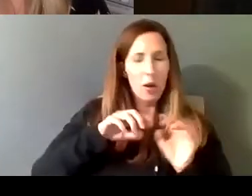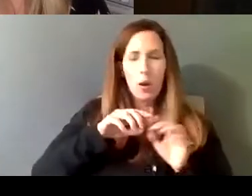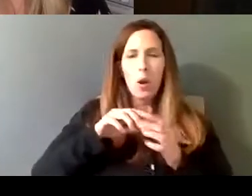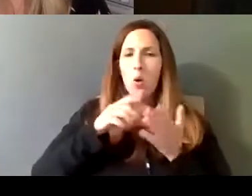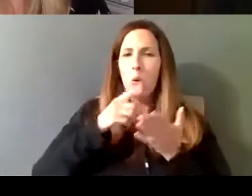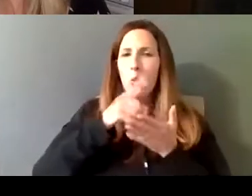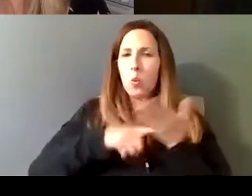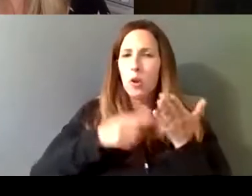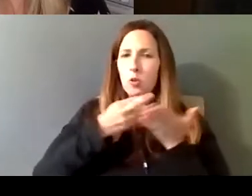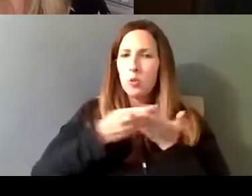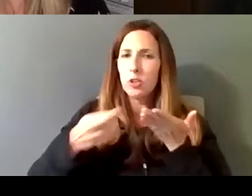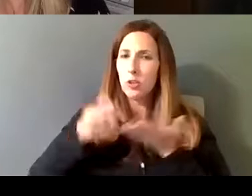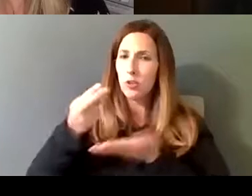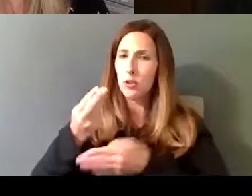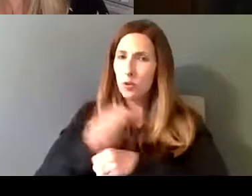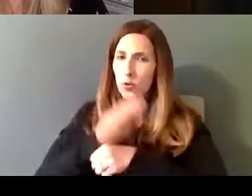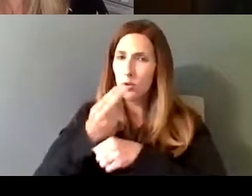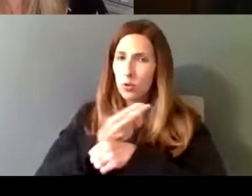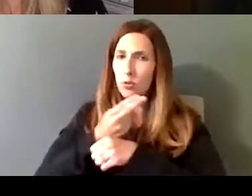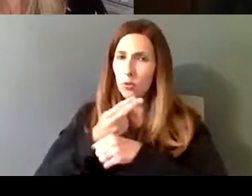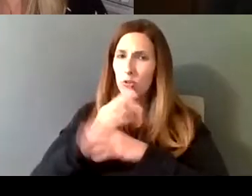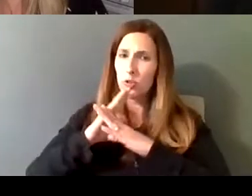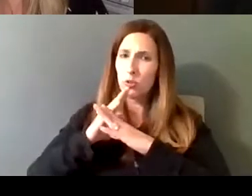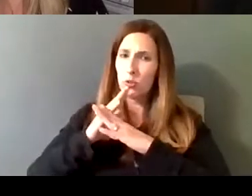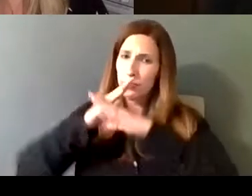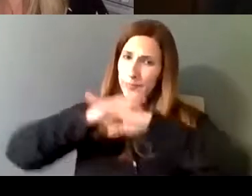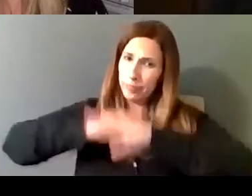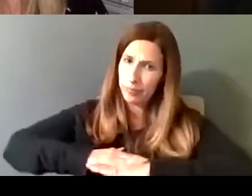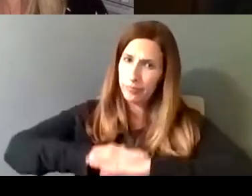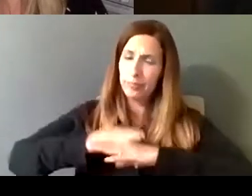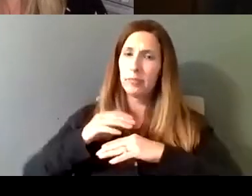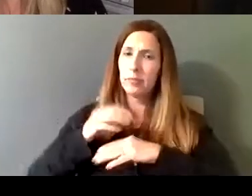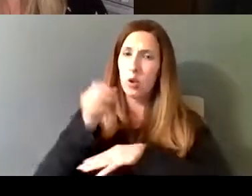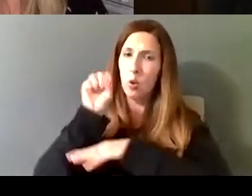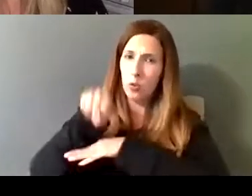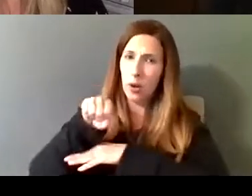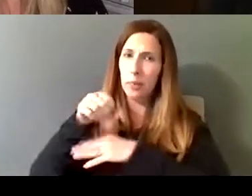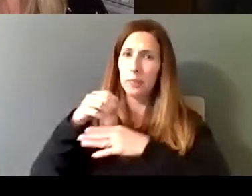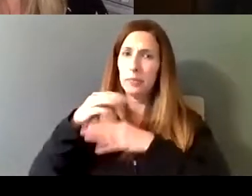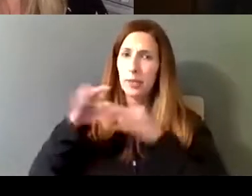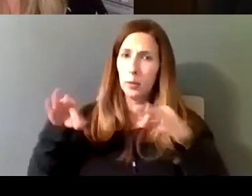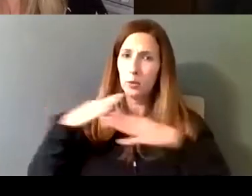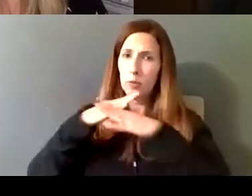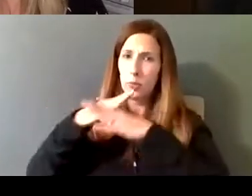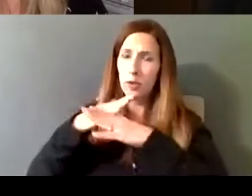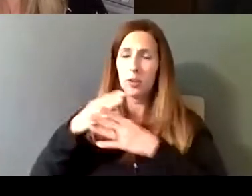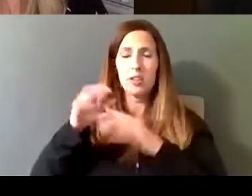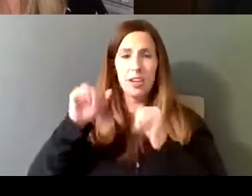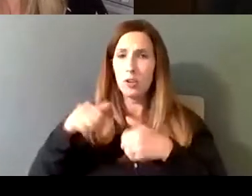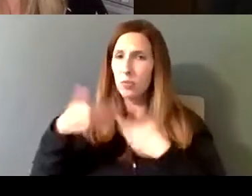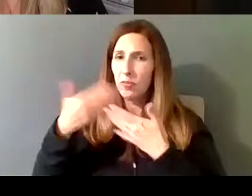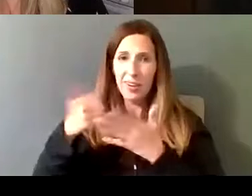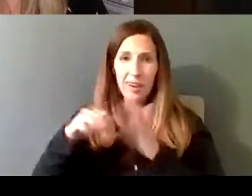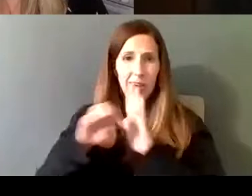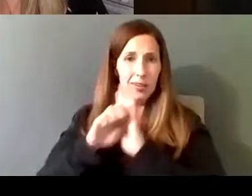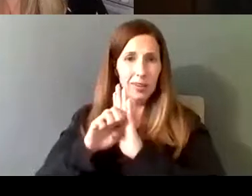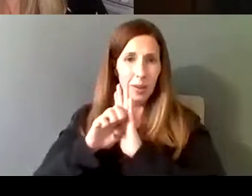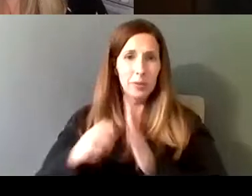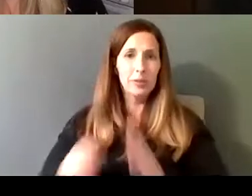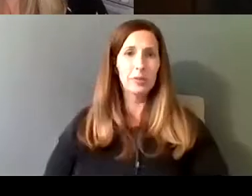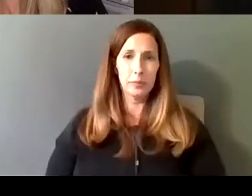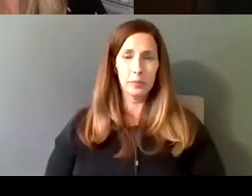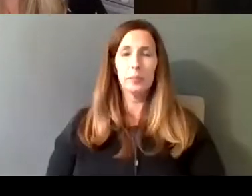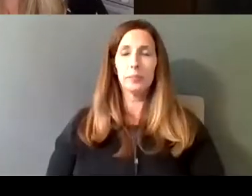overcome language barriers? And can you provide any examples of when a resource might be most